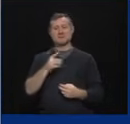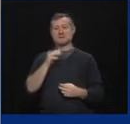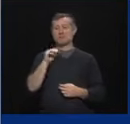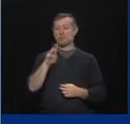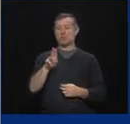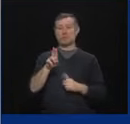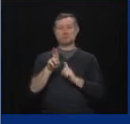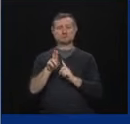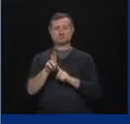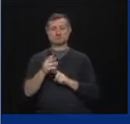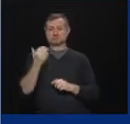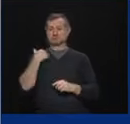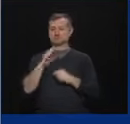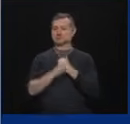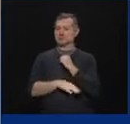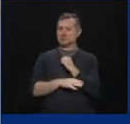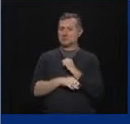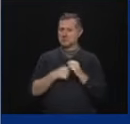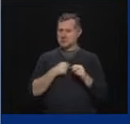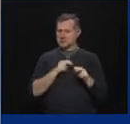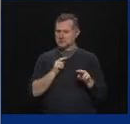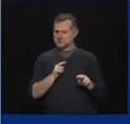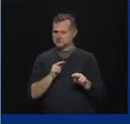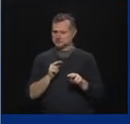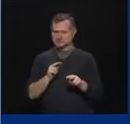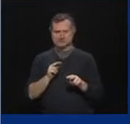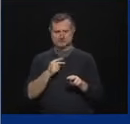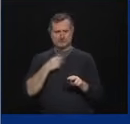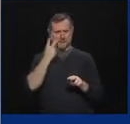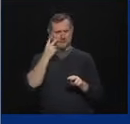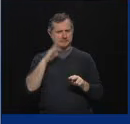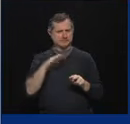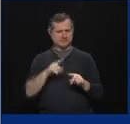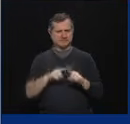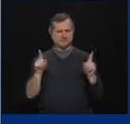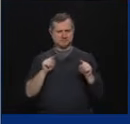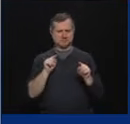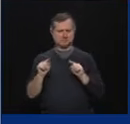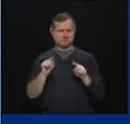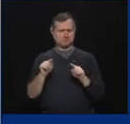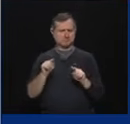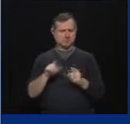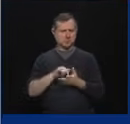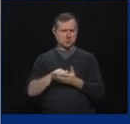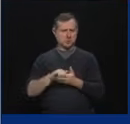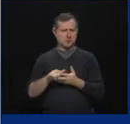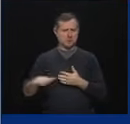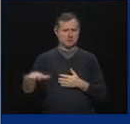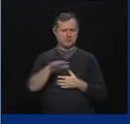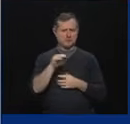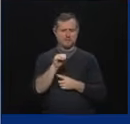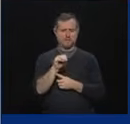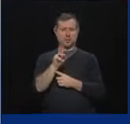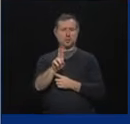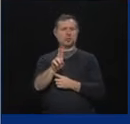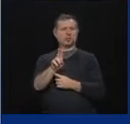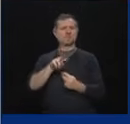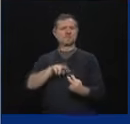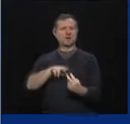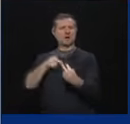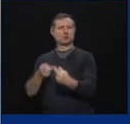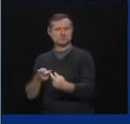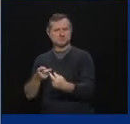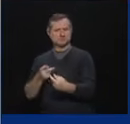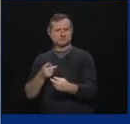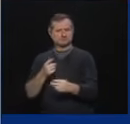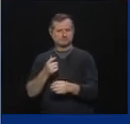that we're monitoring this. I've not seen a difference. We've not seen a difference in the state of New York as far as the Mu variant, and that was the most recent